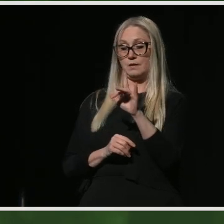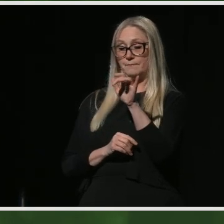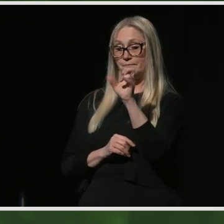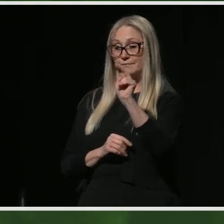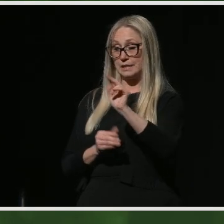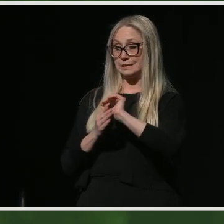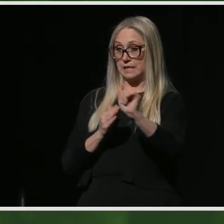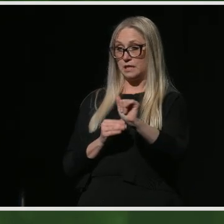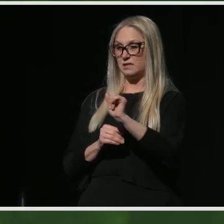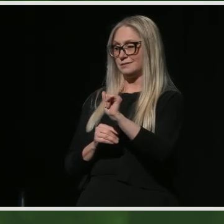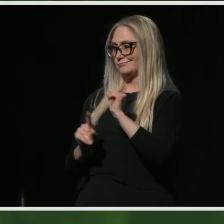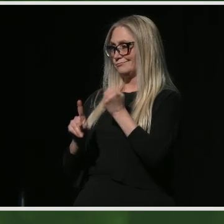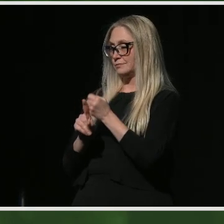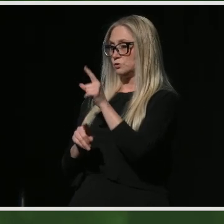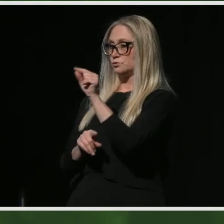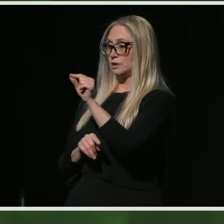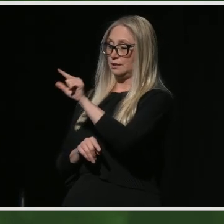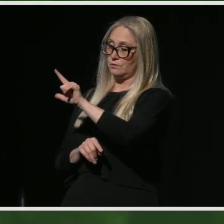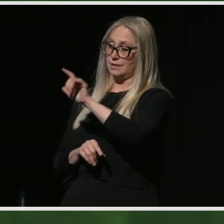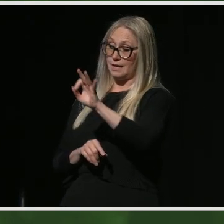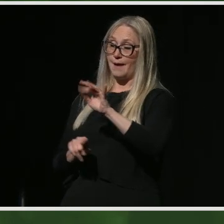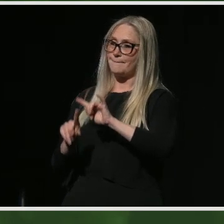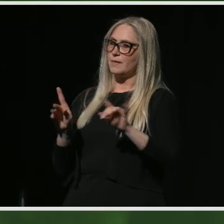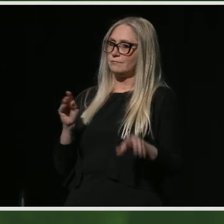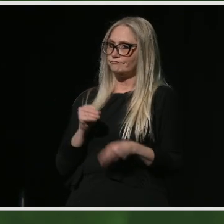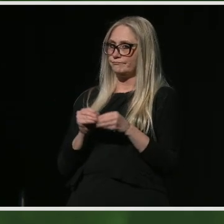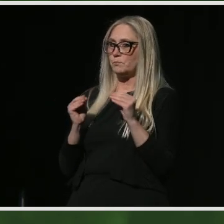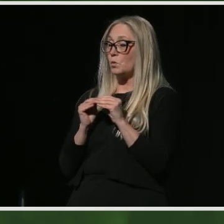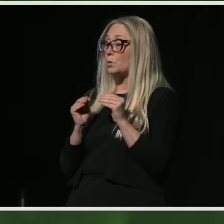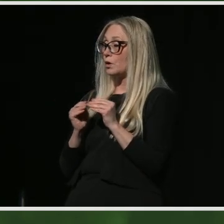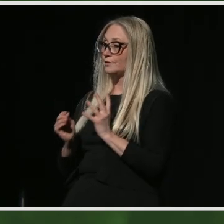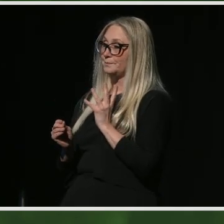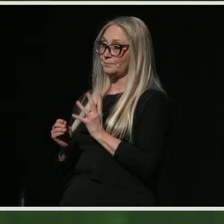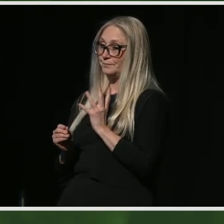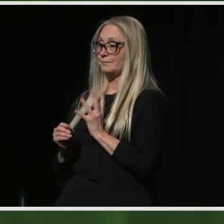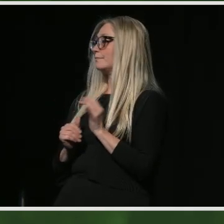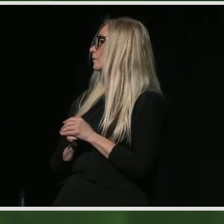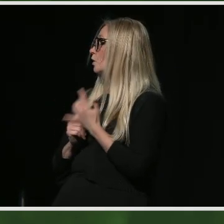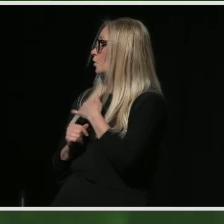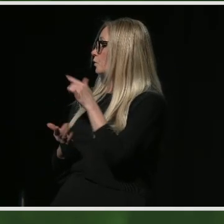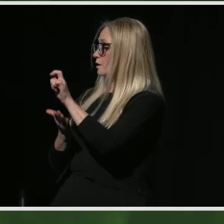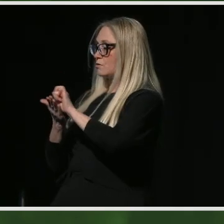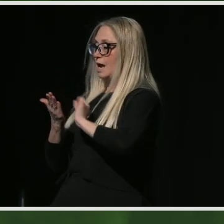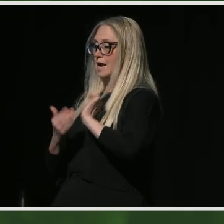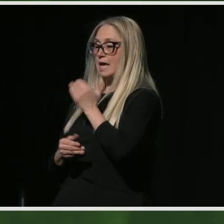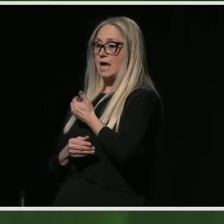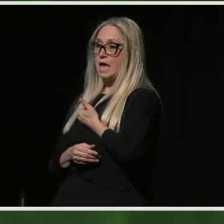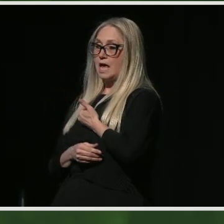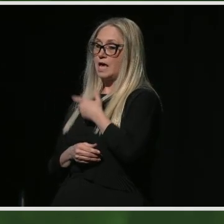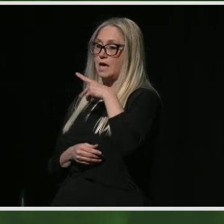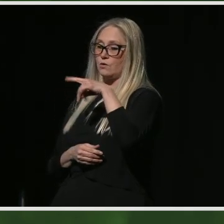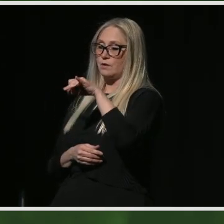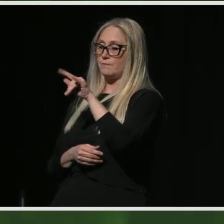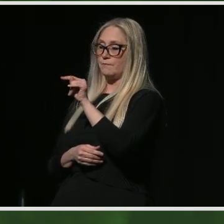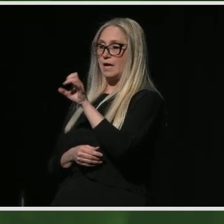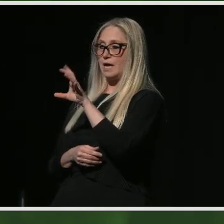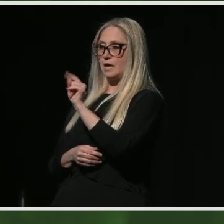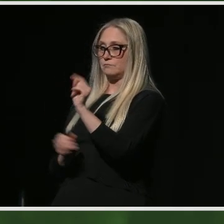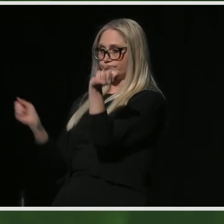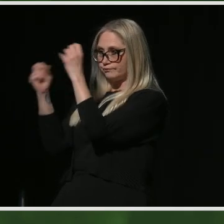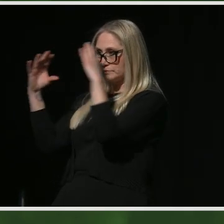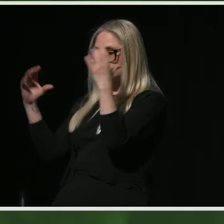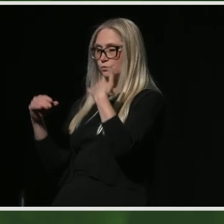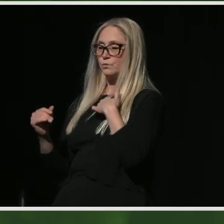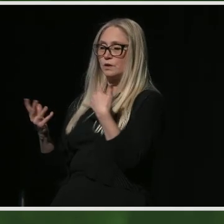there's more. A cherry on top, if you will. When we were writing our patent, we had the foresight to dream a little